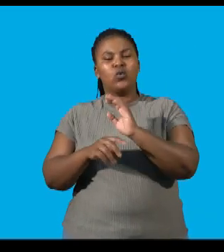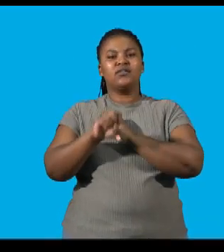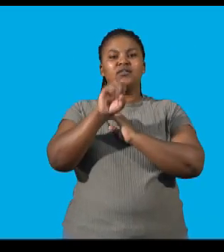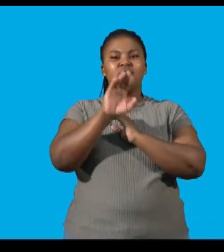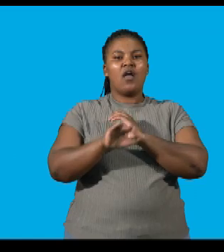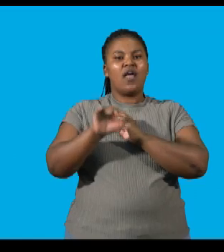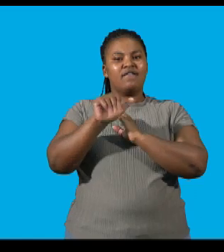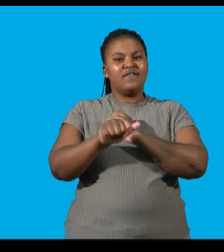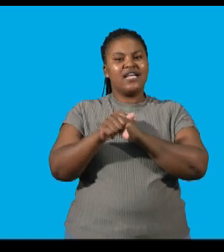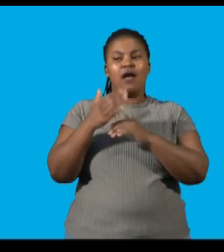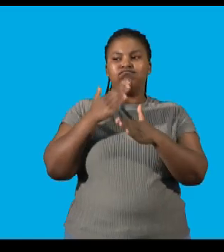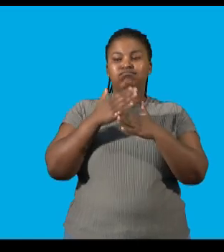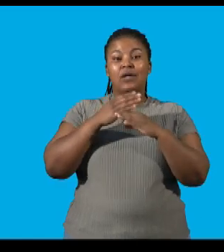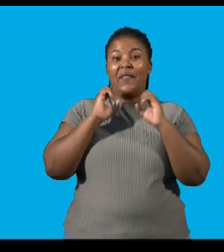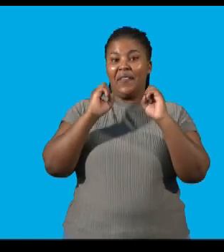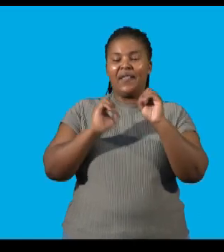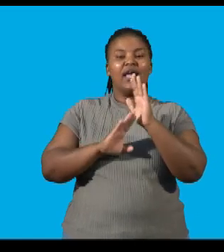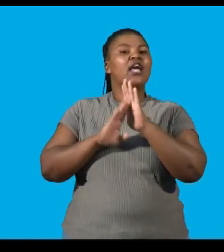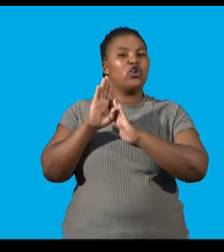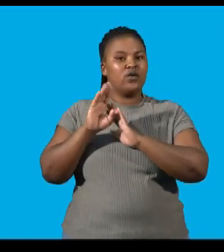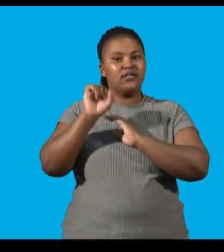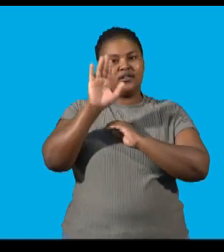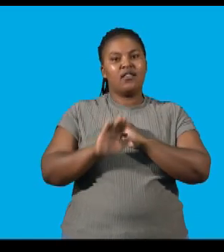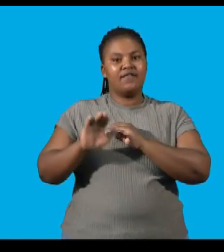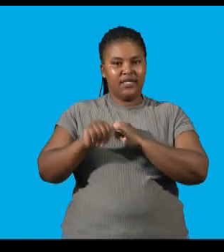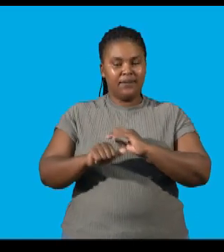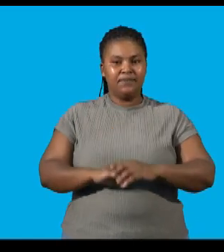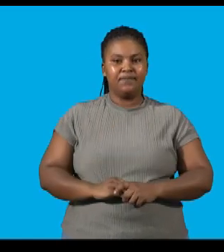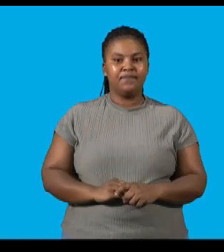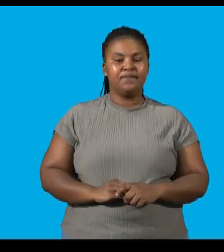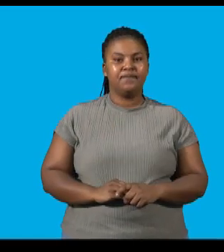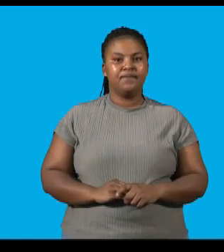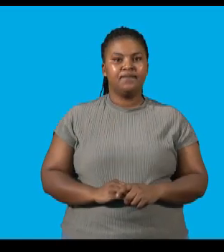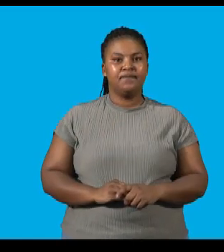refers to an increase in unemployment in South Africa.